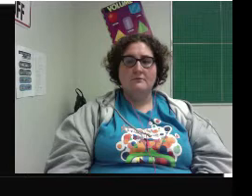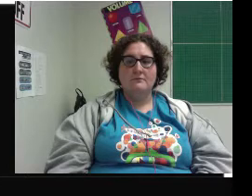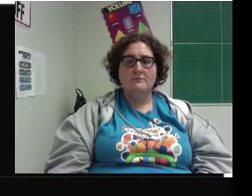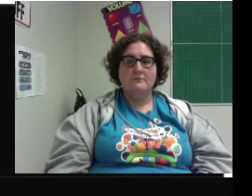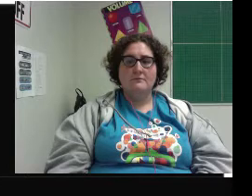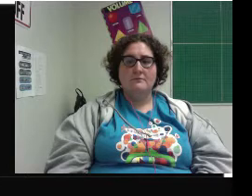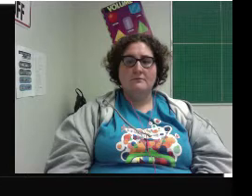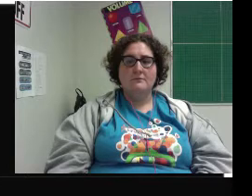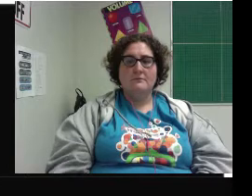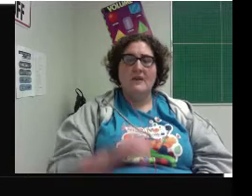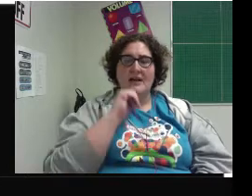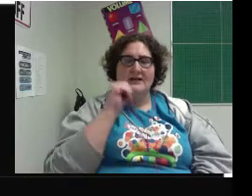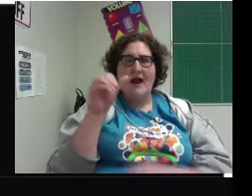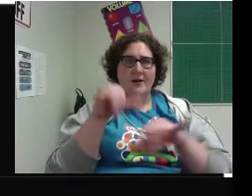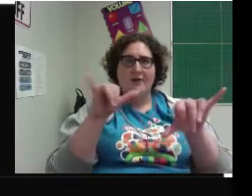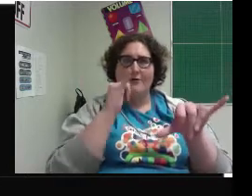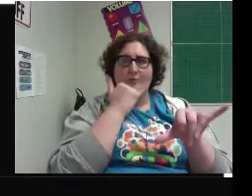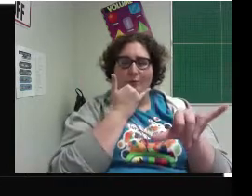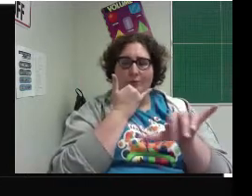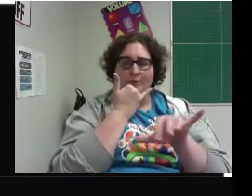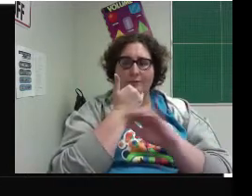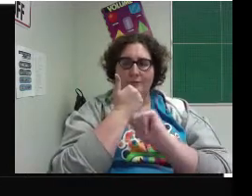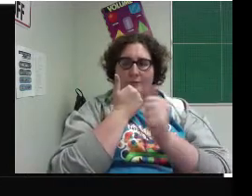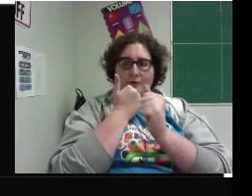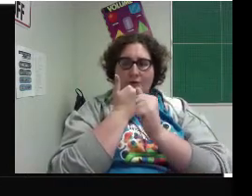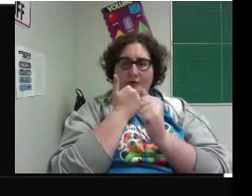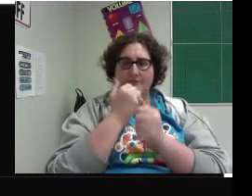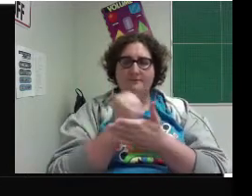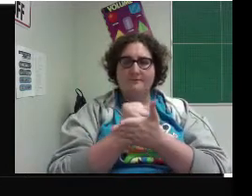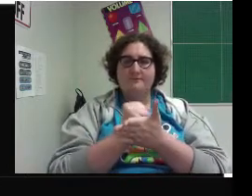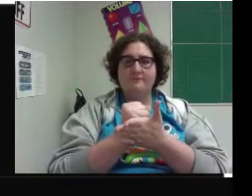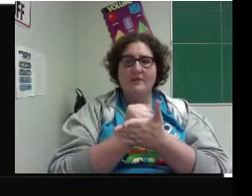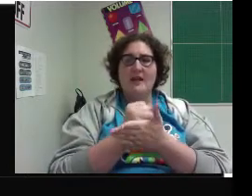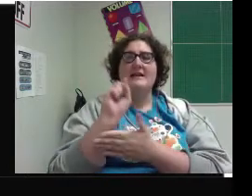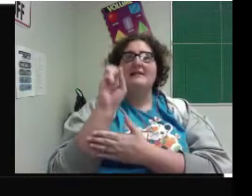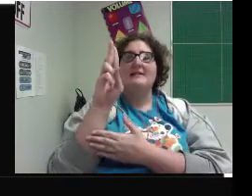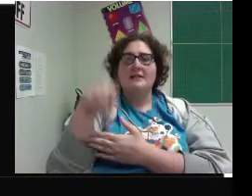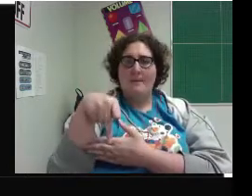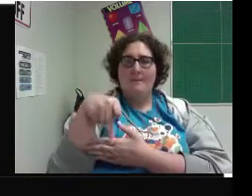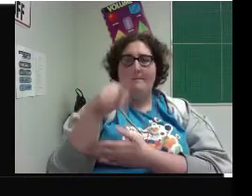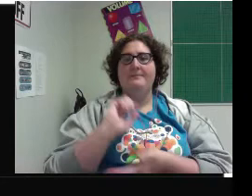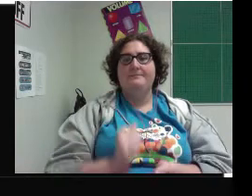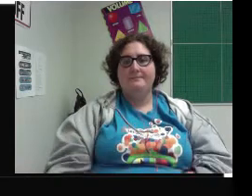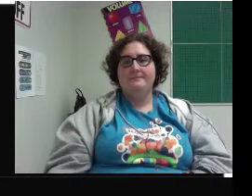congruent, or sorry, not congruent, silly me, are supplementary.